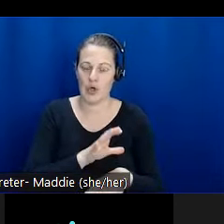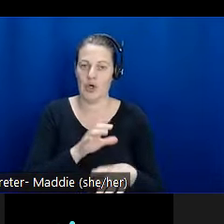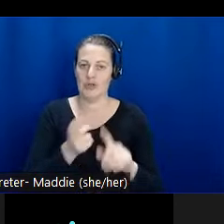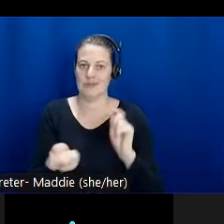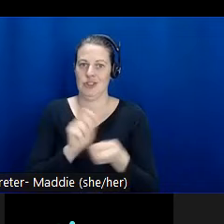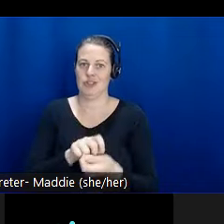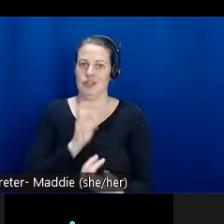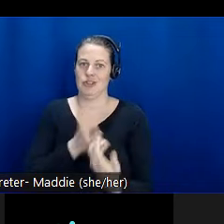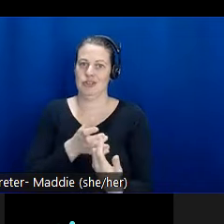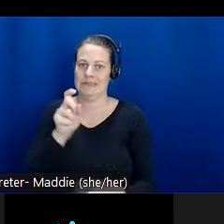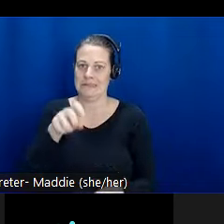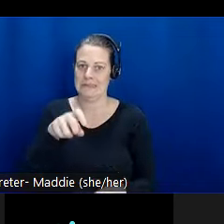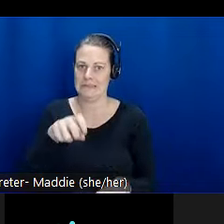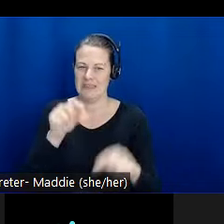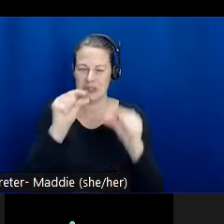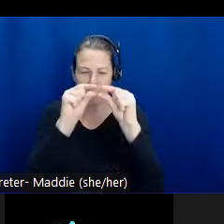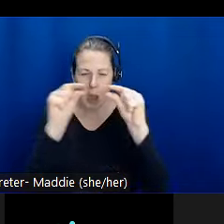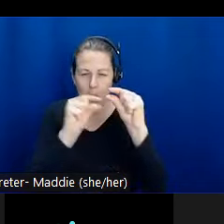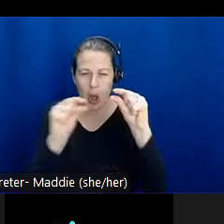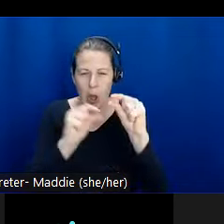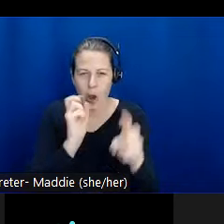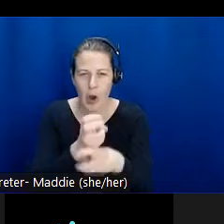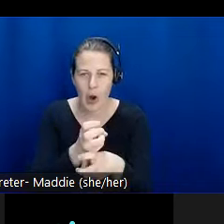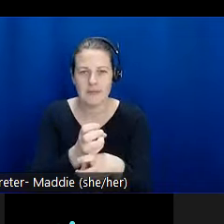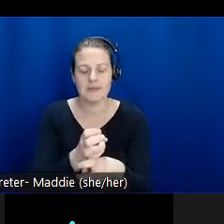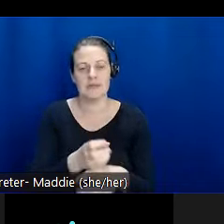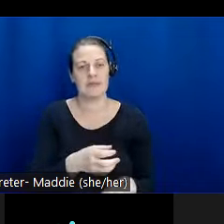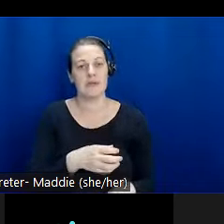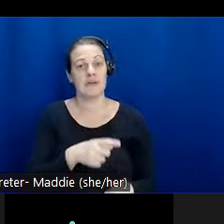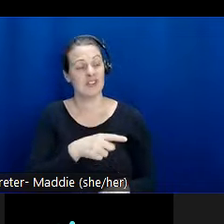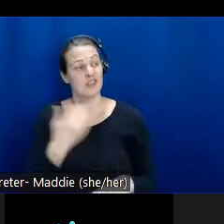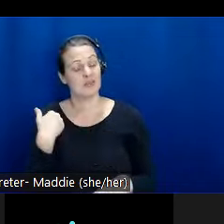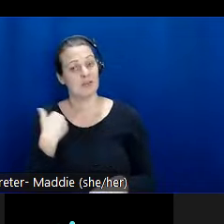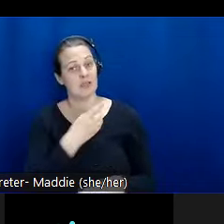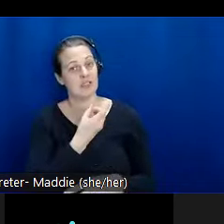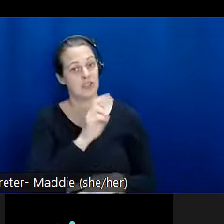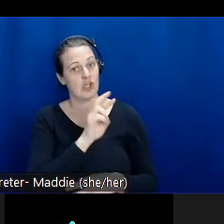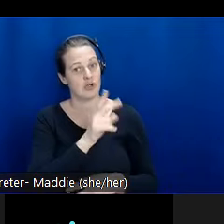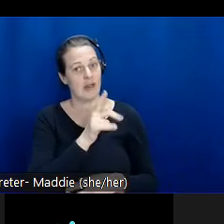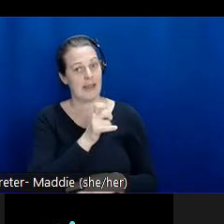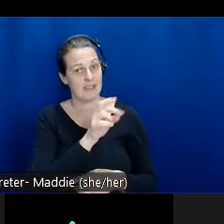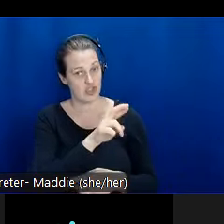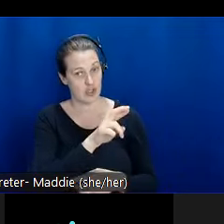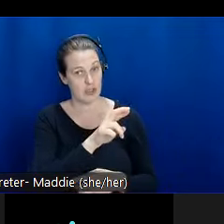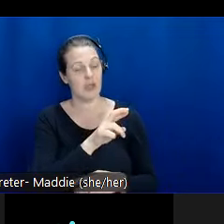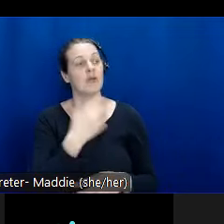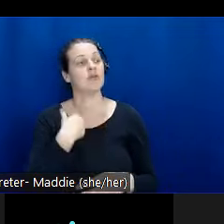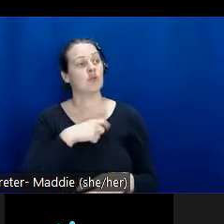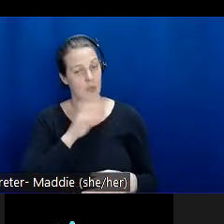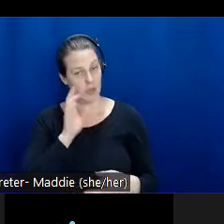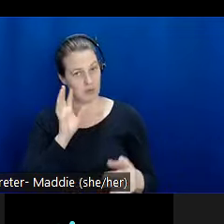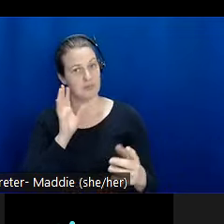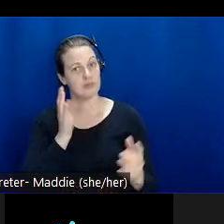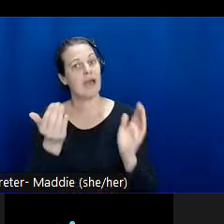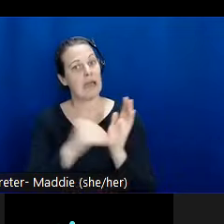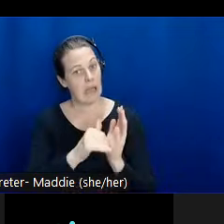texts. She was previously seeing Dr. Lester, but we reestablished her with him, given the